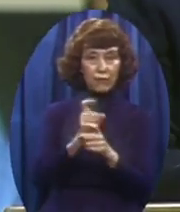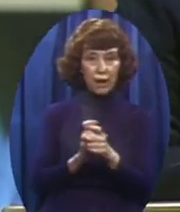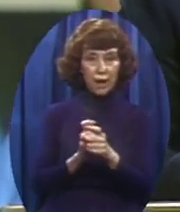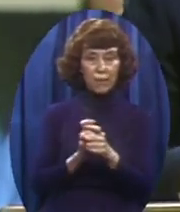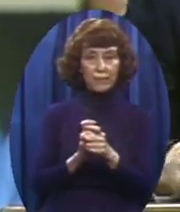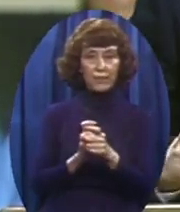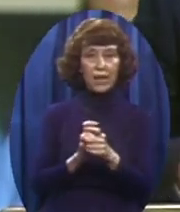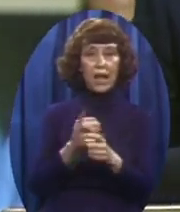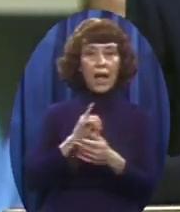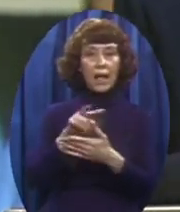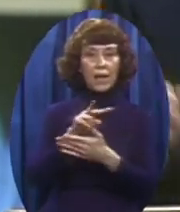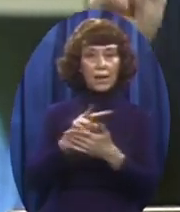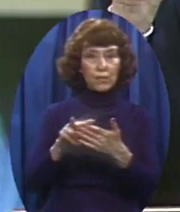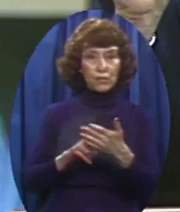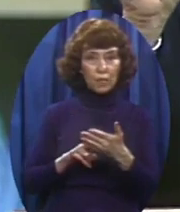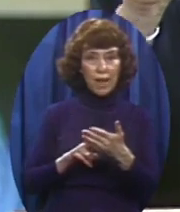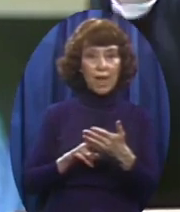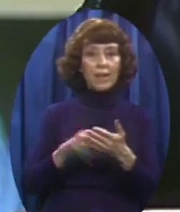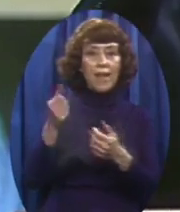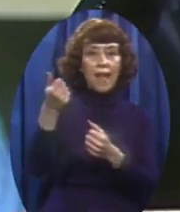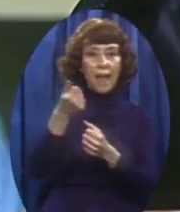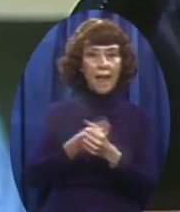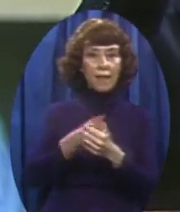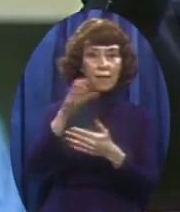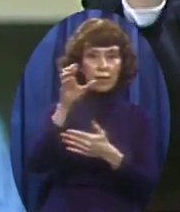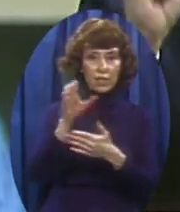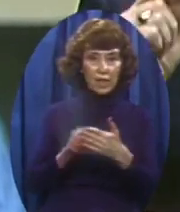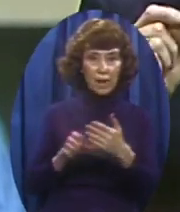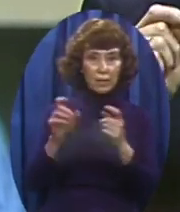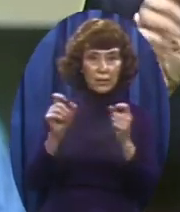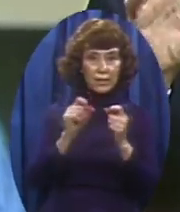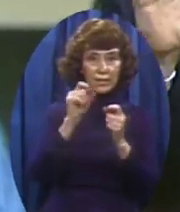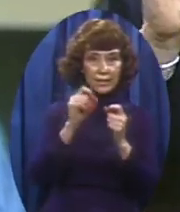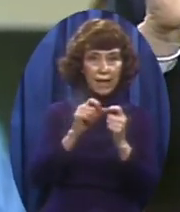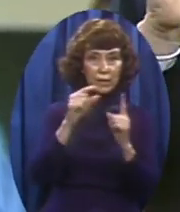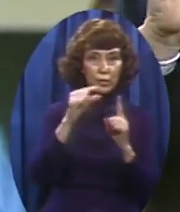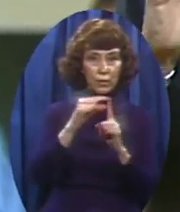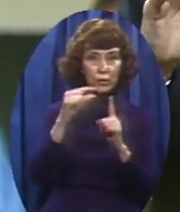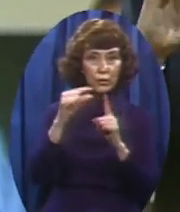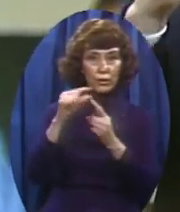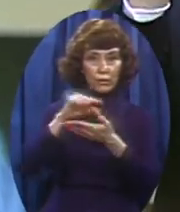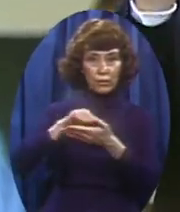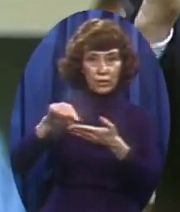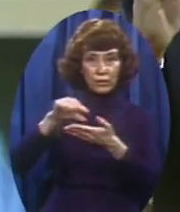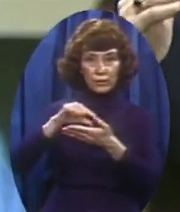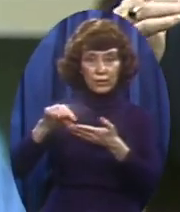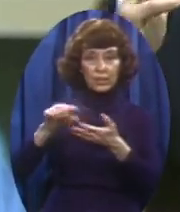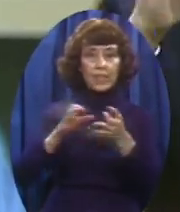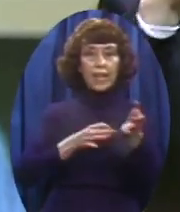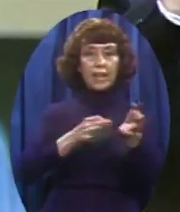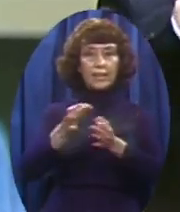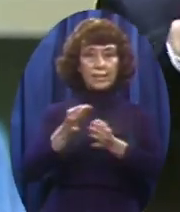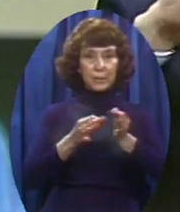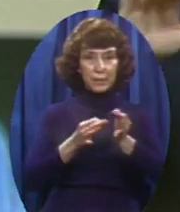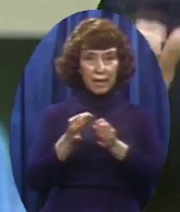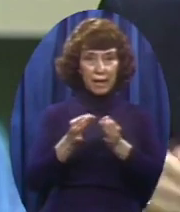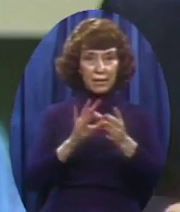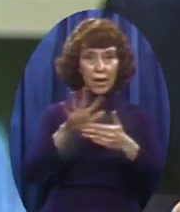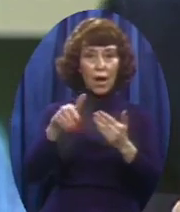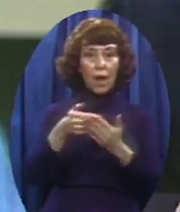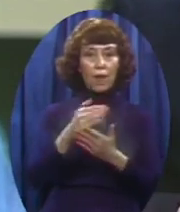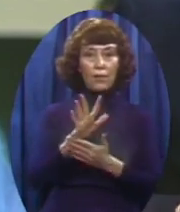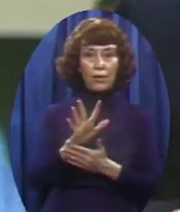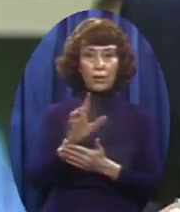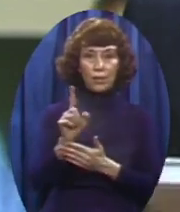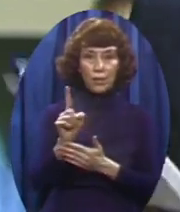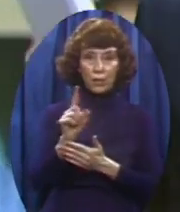have read aloud every chapter verbatim, verse by verse, and then expounded it, explained it, all 31